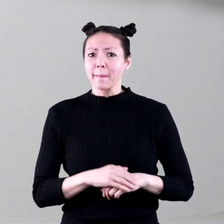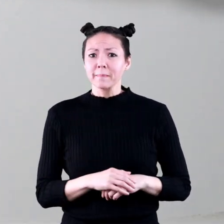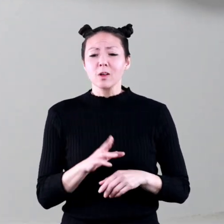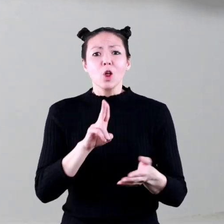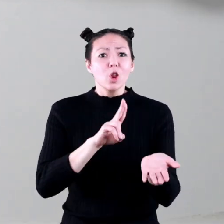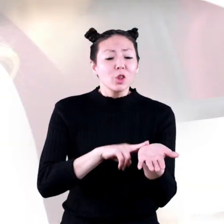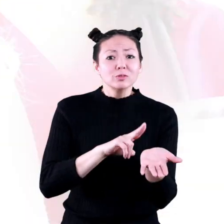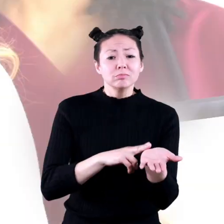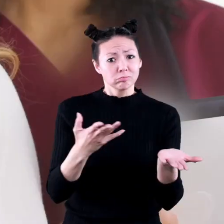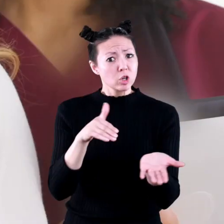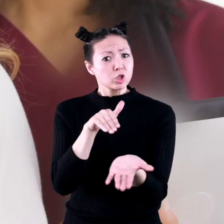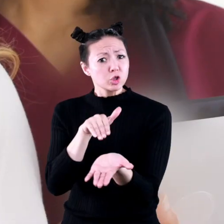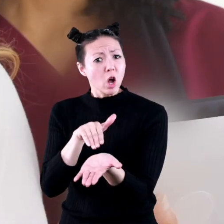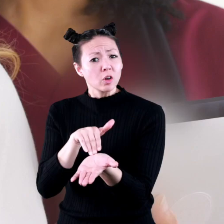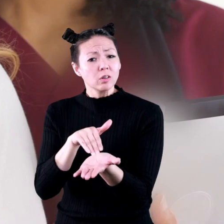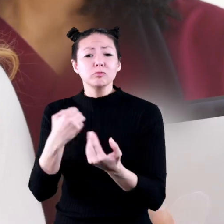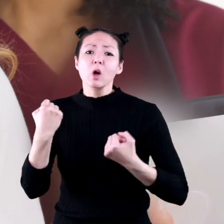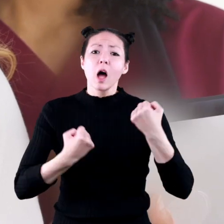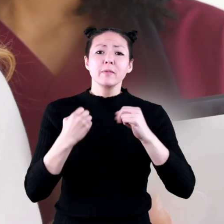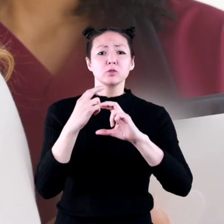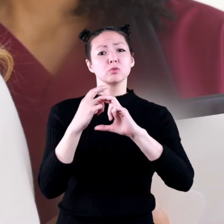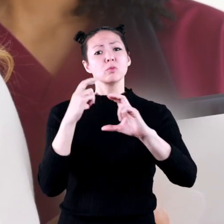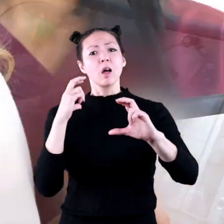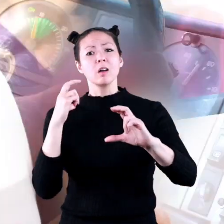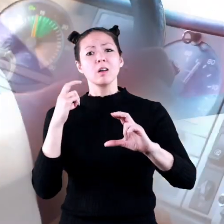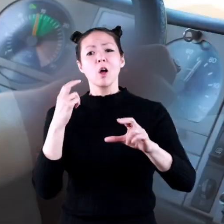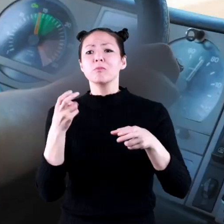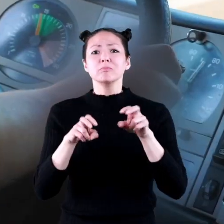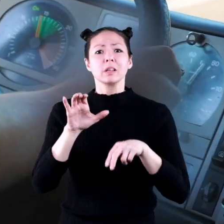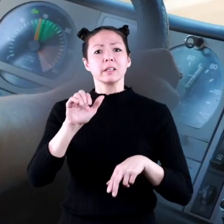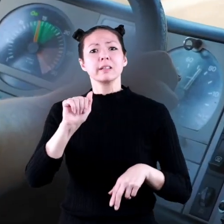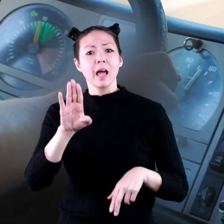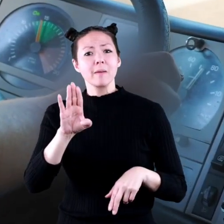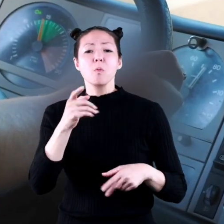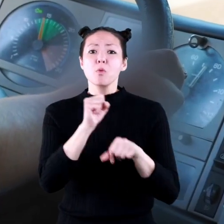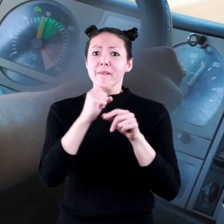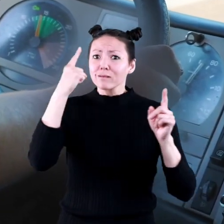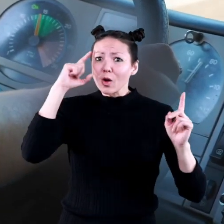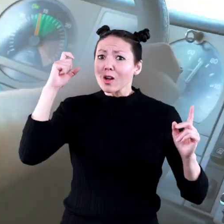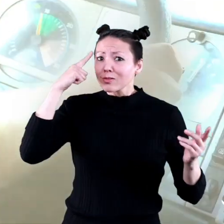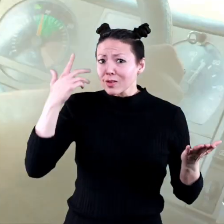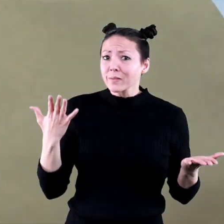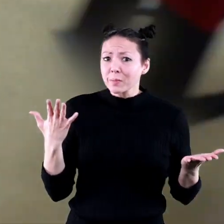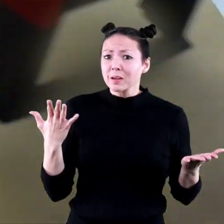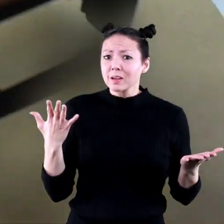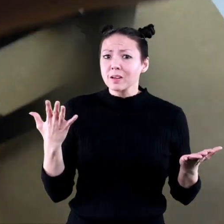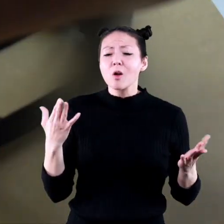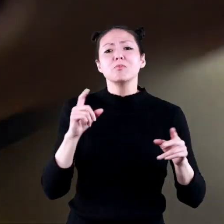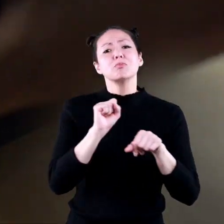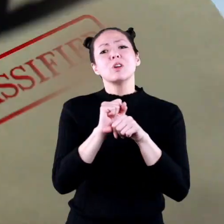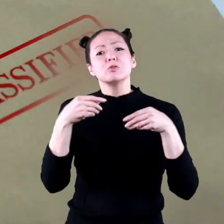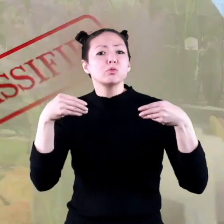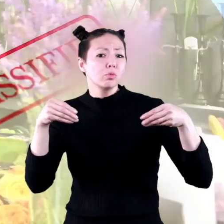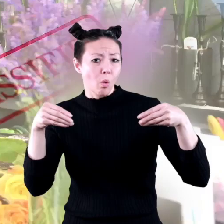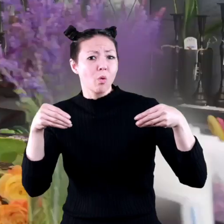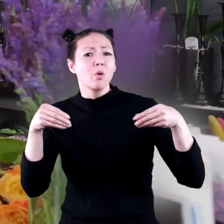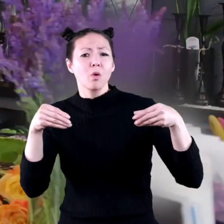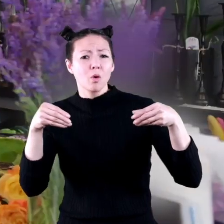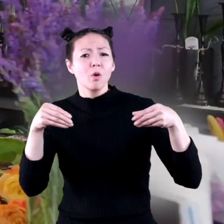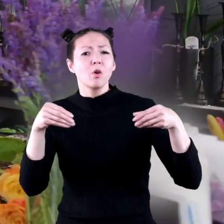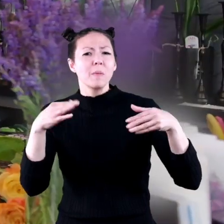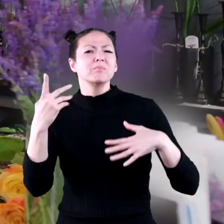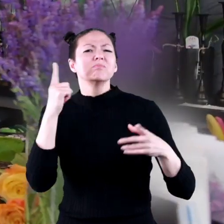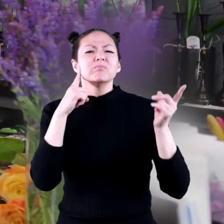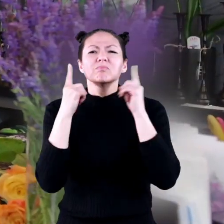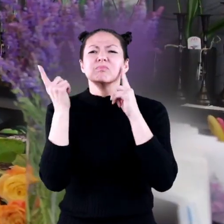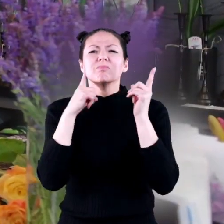of possible jobs, like being a nurse or a doctor, driving a truck or a cab, working for the government, or